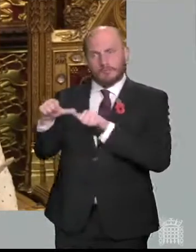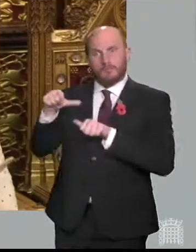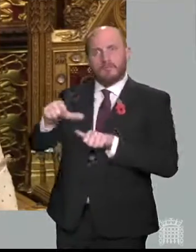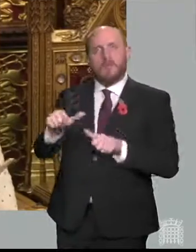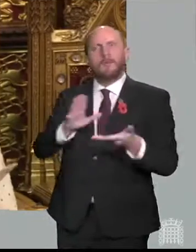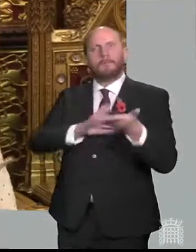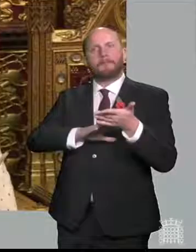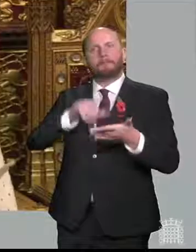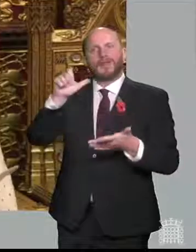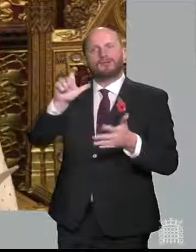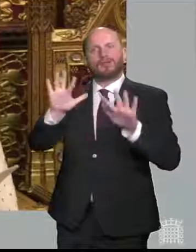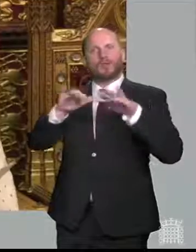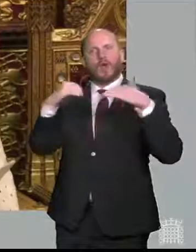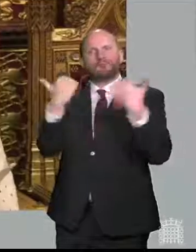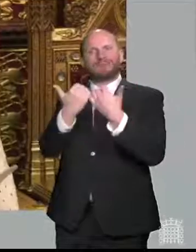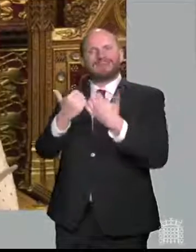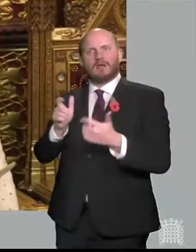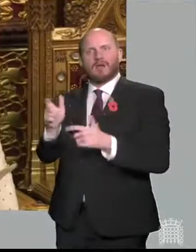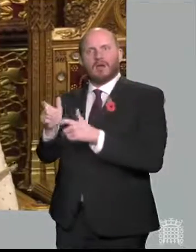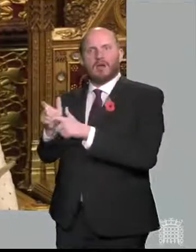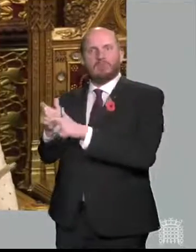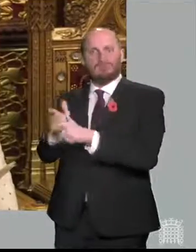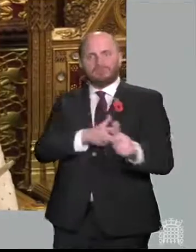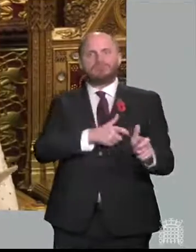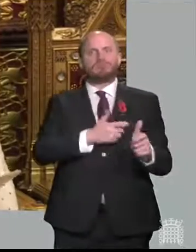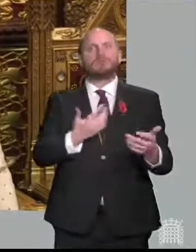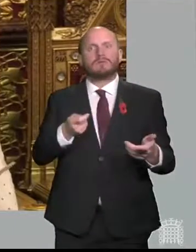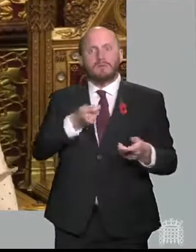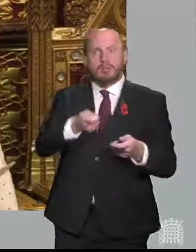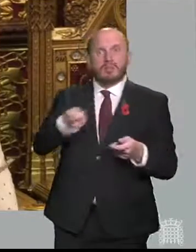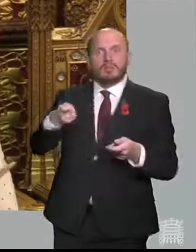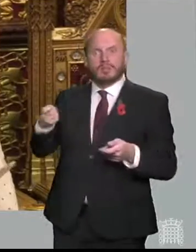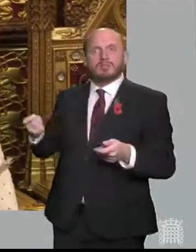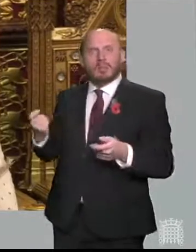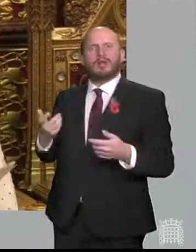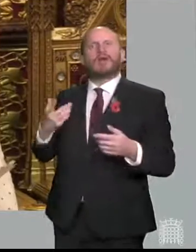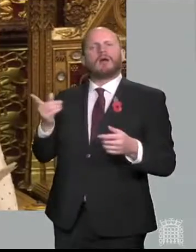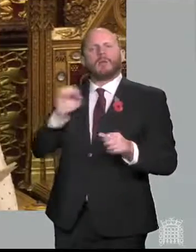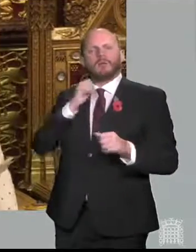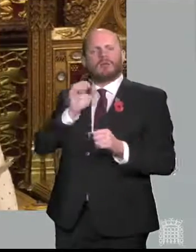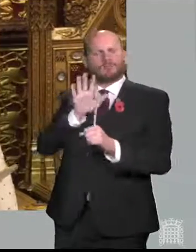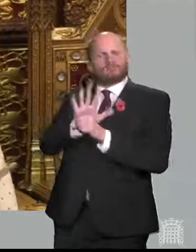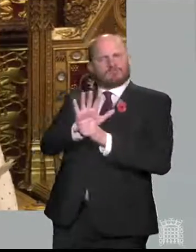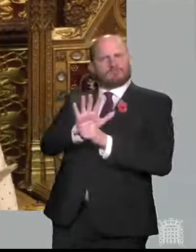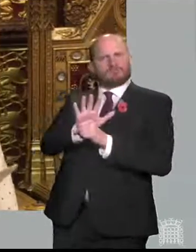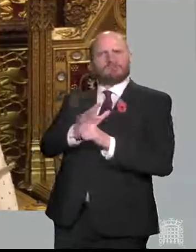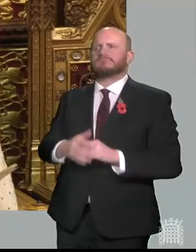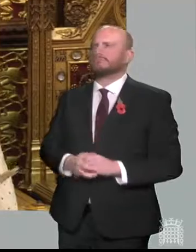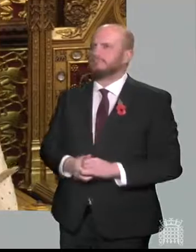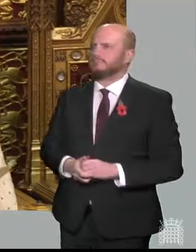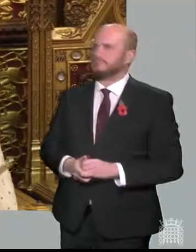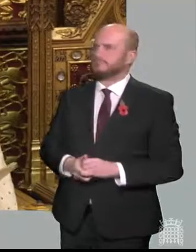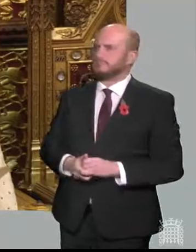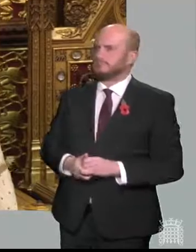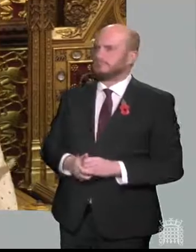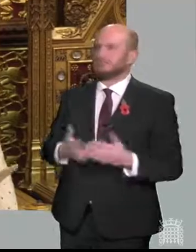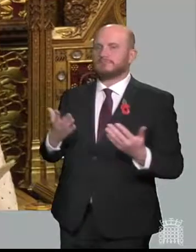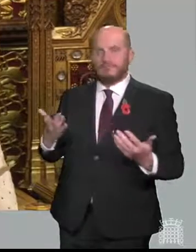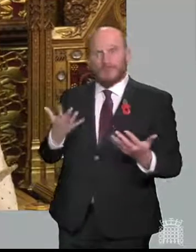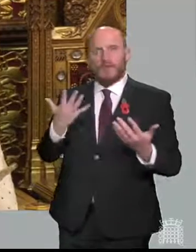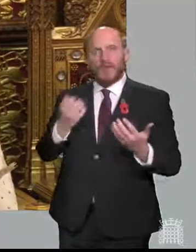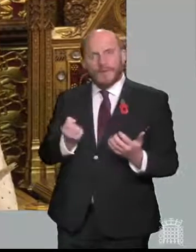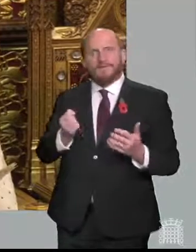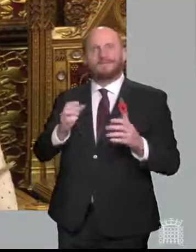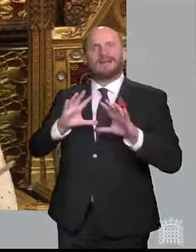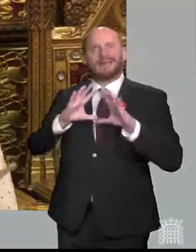My government will deliver on the Illegal Migration Act passed earlier this year and on international